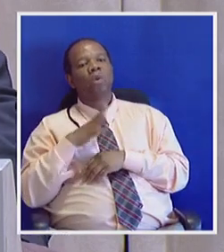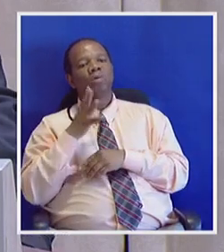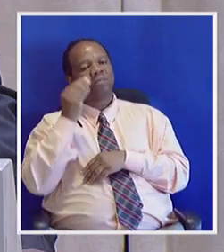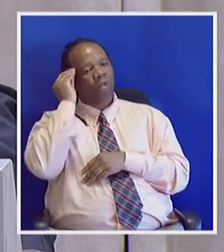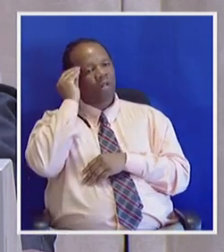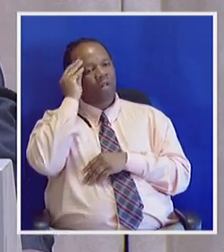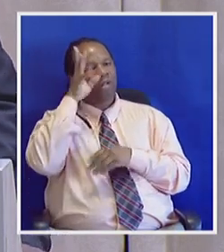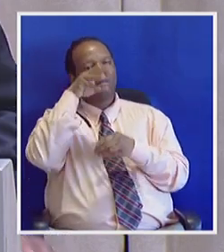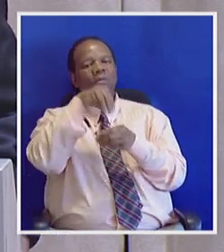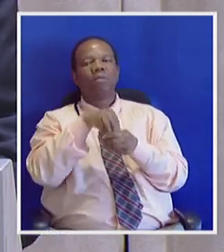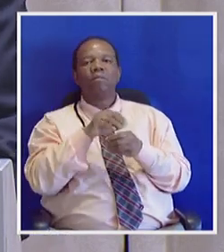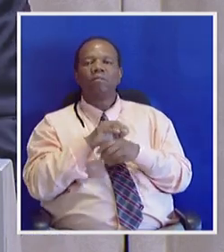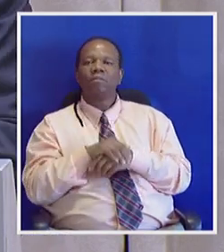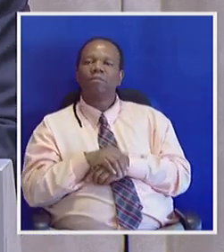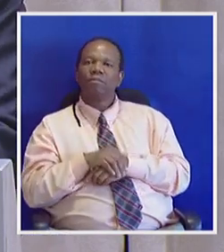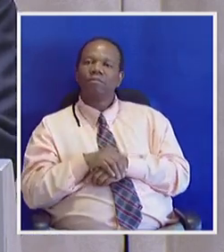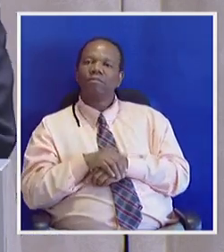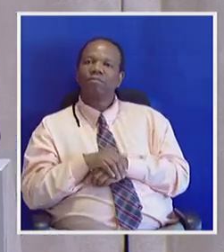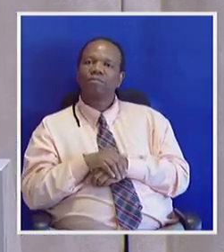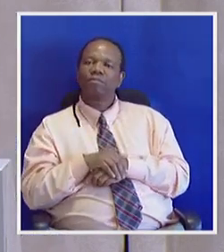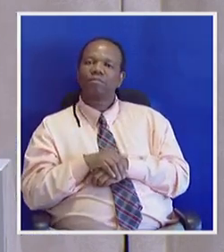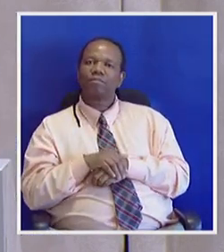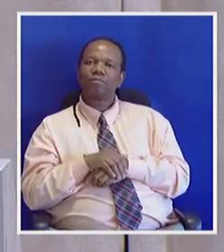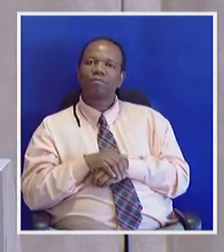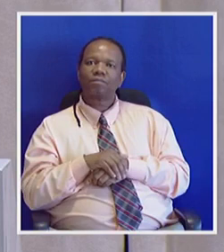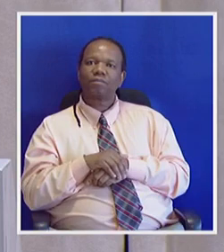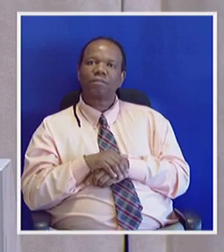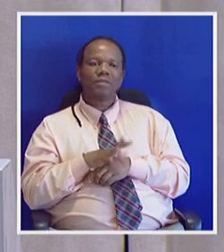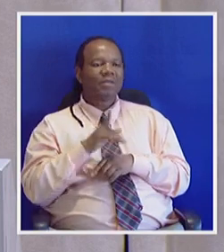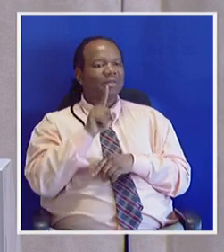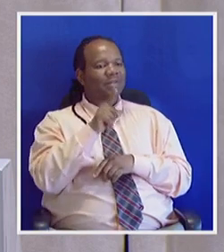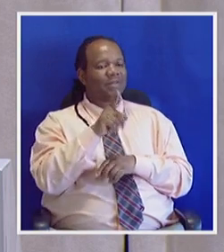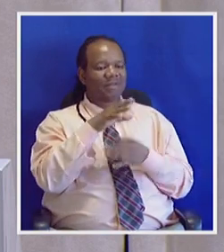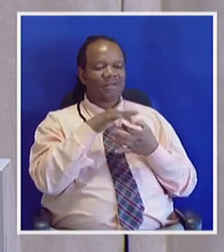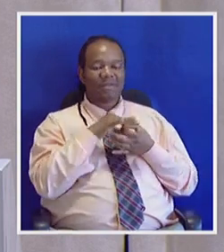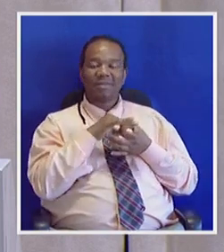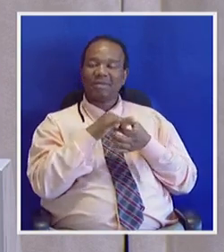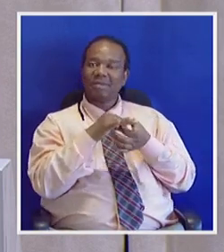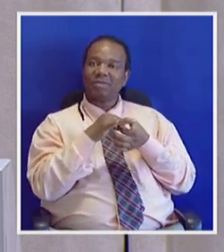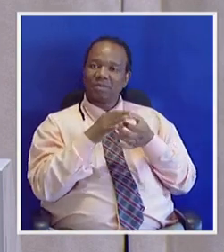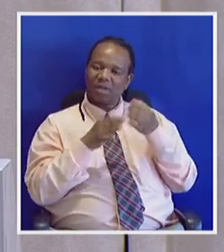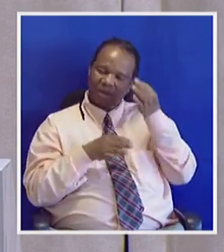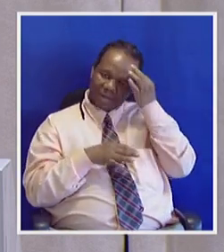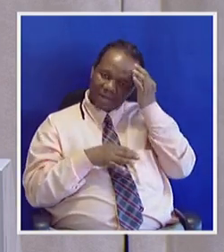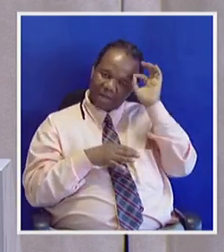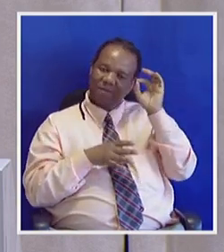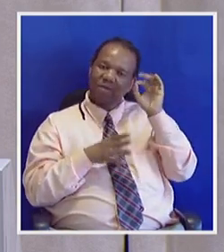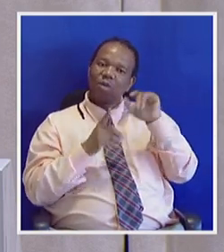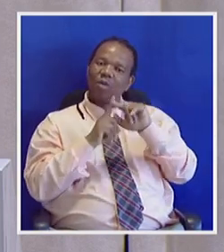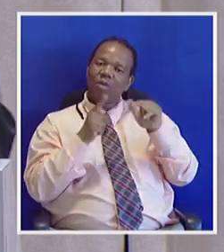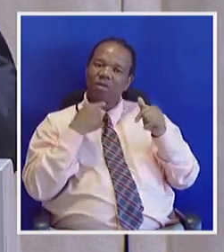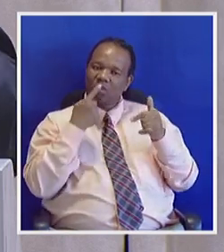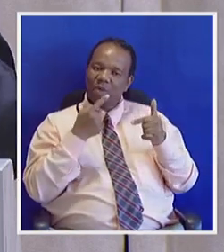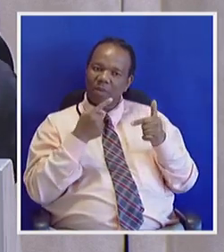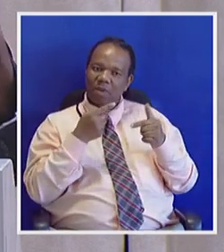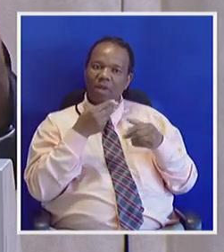And this is in tandem with the focus that our government has placed on the oceans economy,